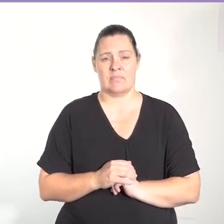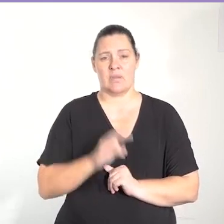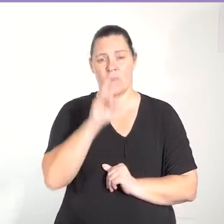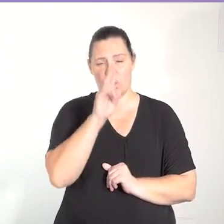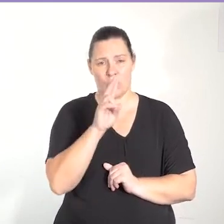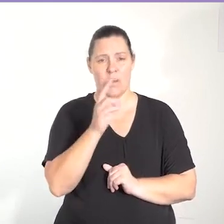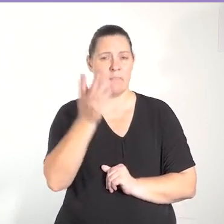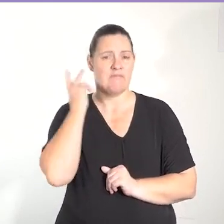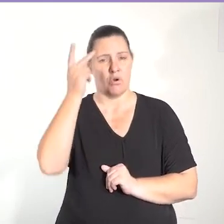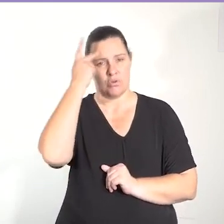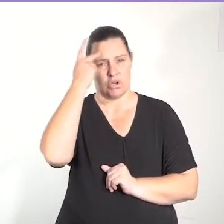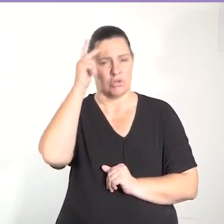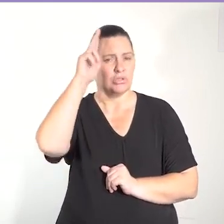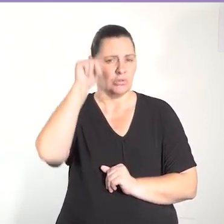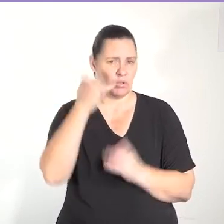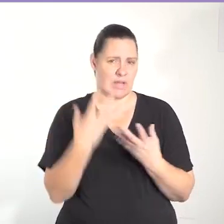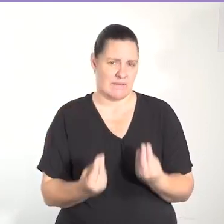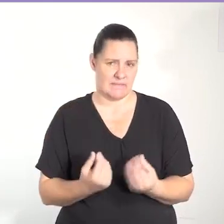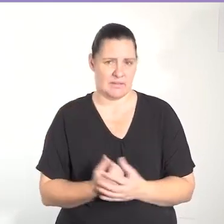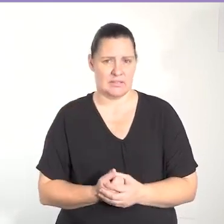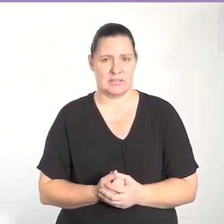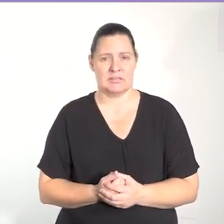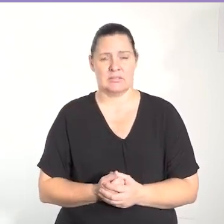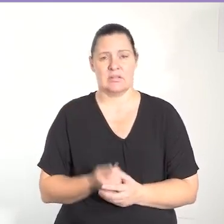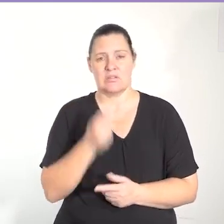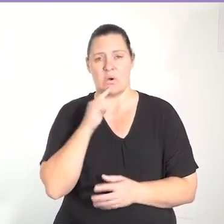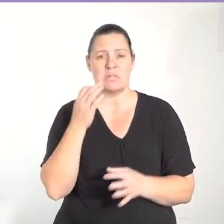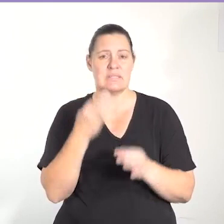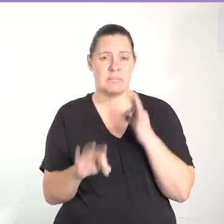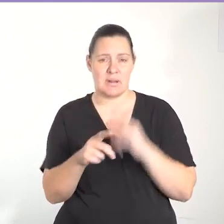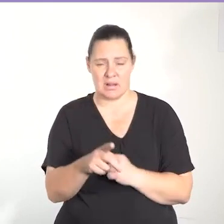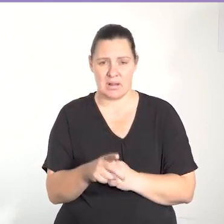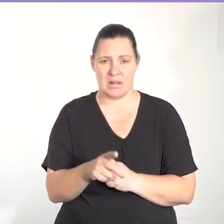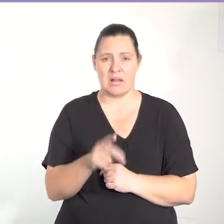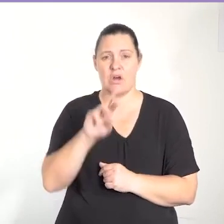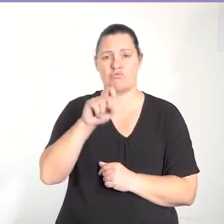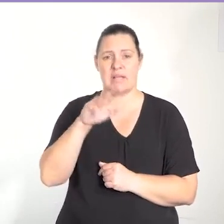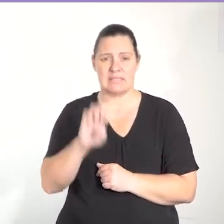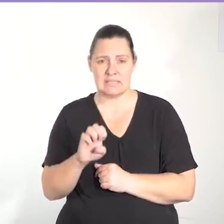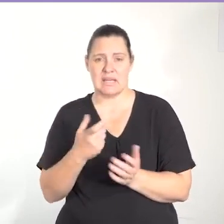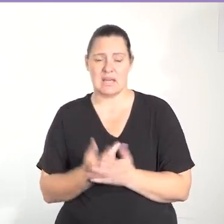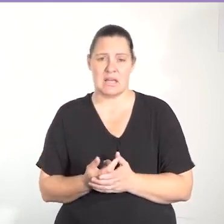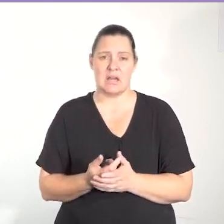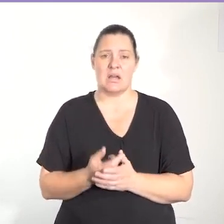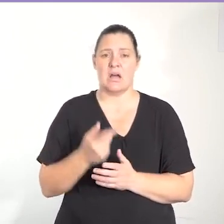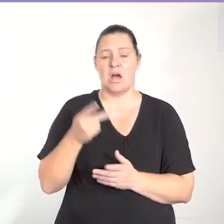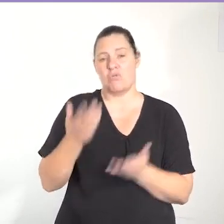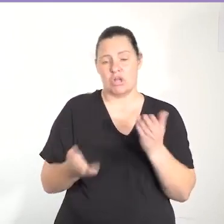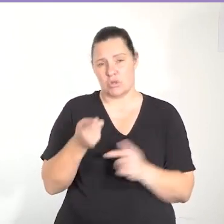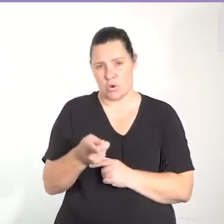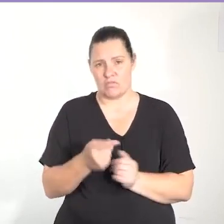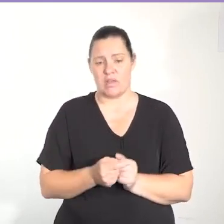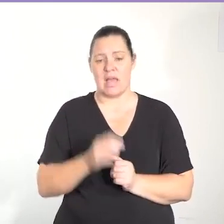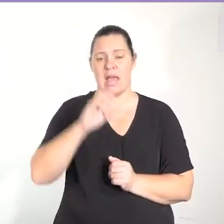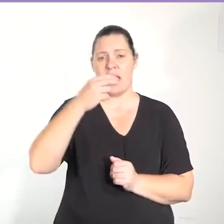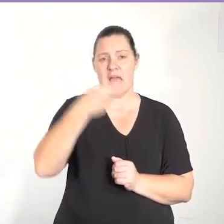Let's look at the pre-knowledge that you are supposed to have for this lesson. So, simplifying a rate and or ratio by finding